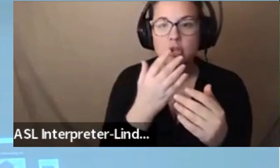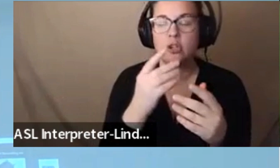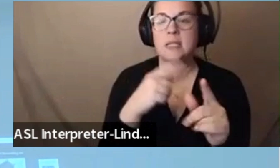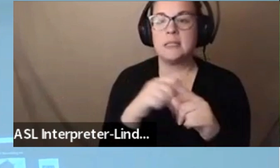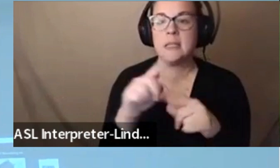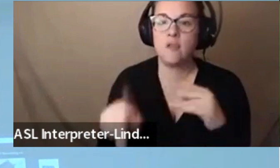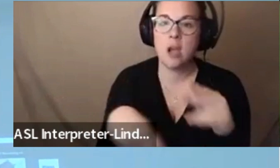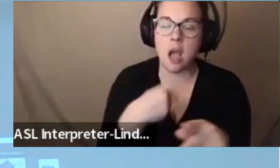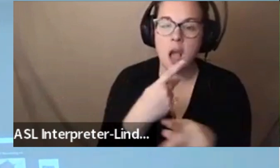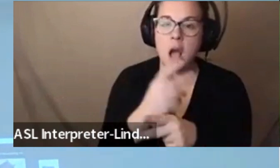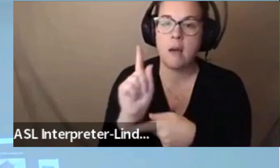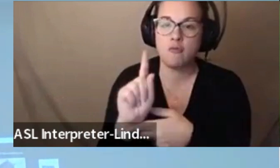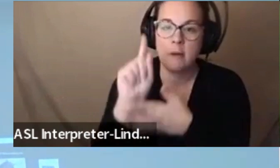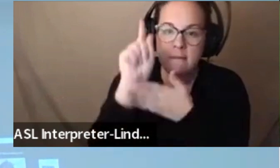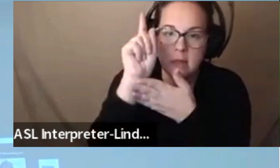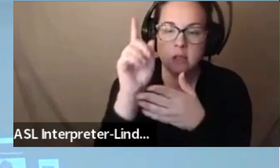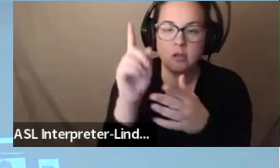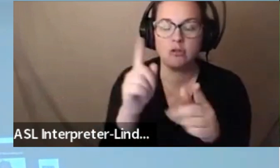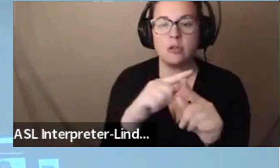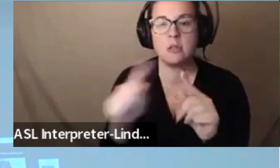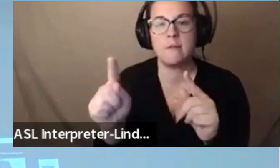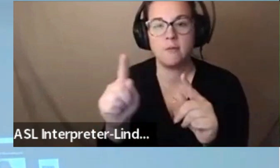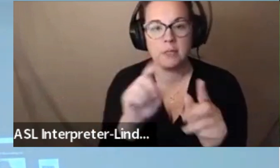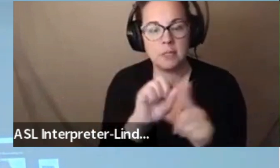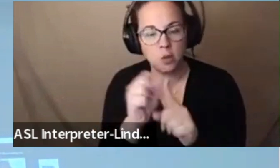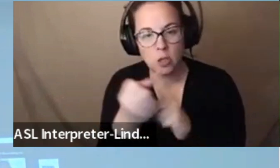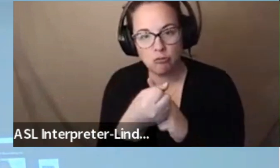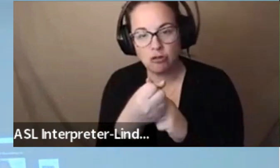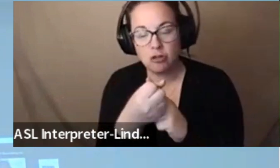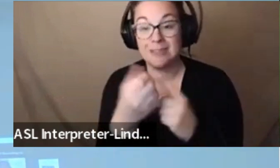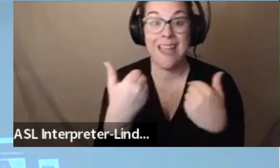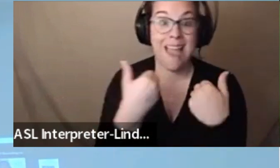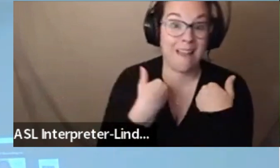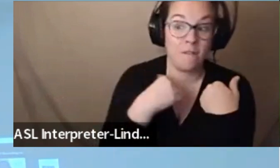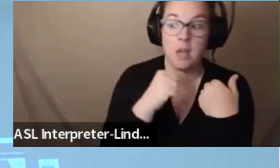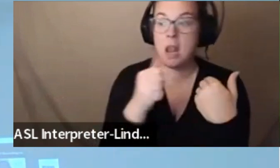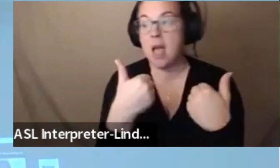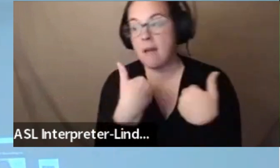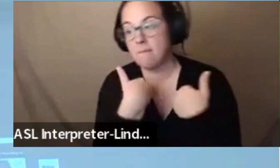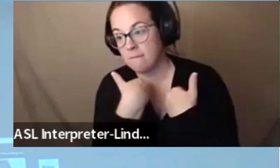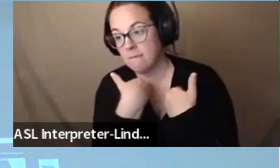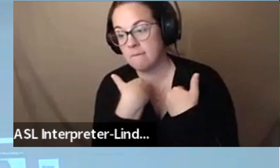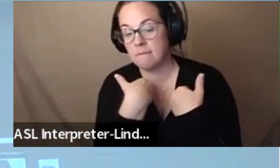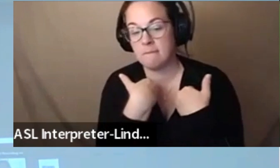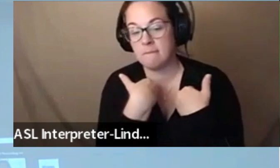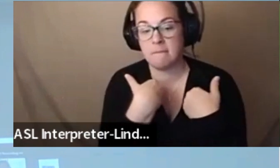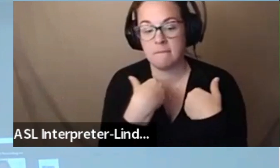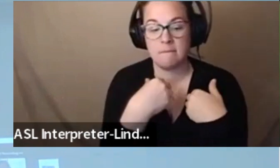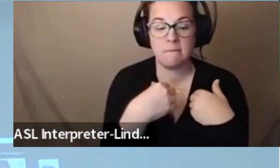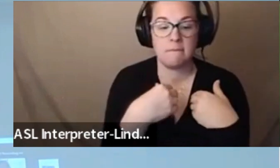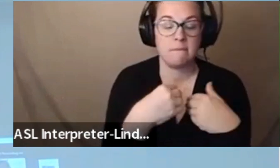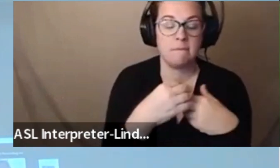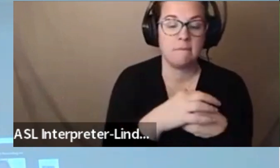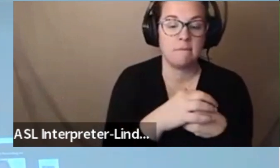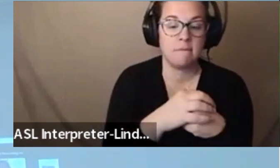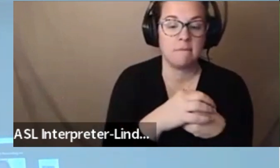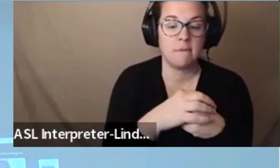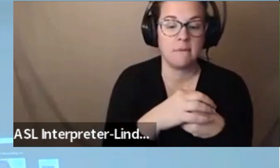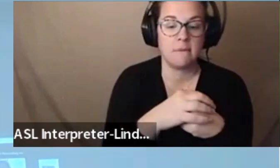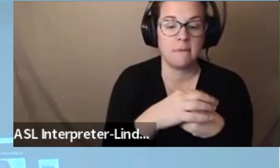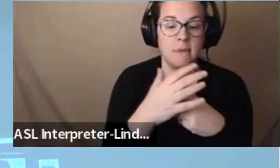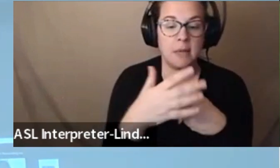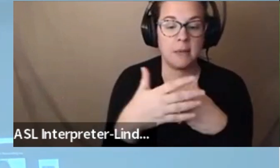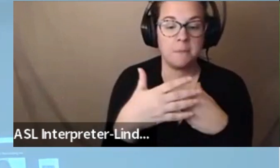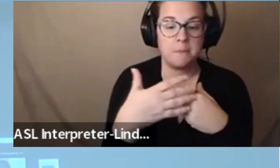color and the privilege it gives us in different situations and takes away from us in different situations. And so much of